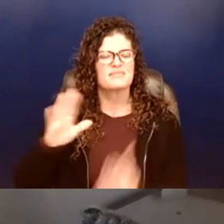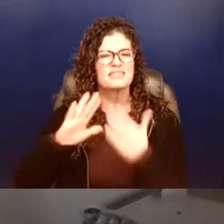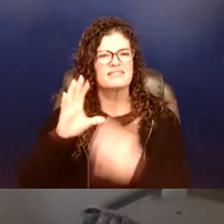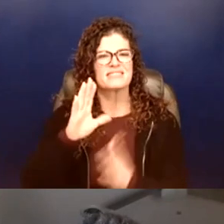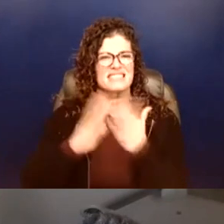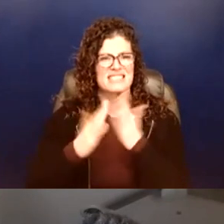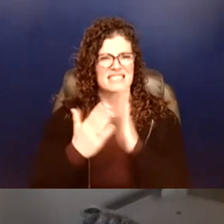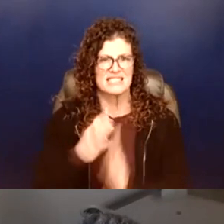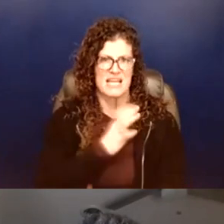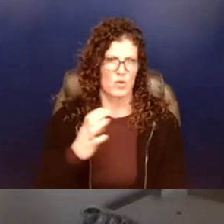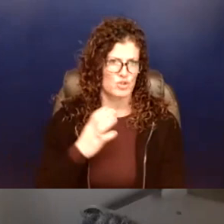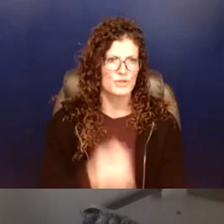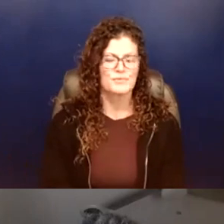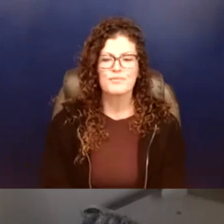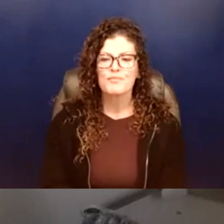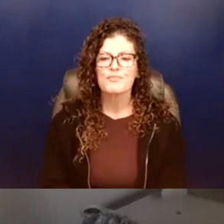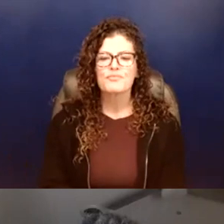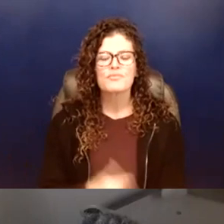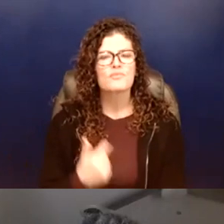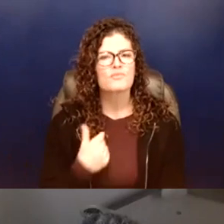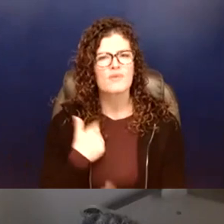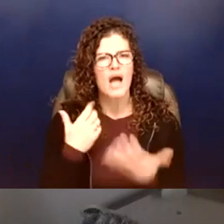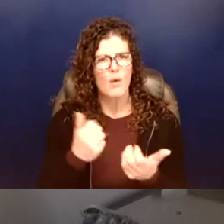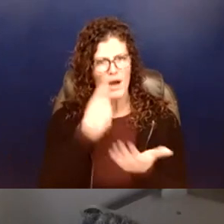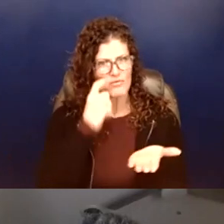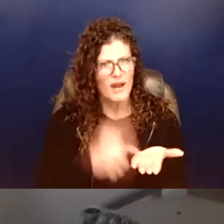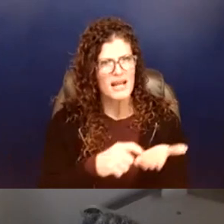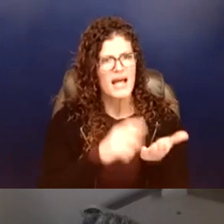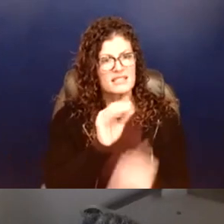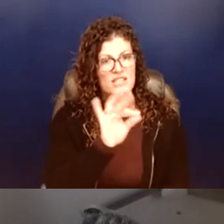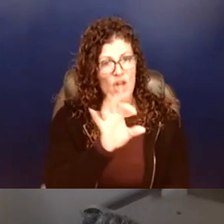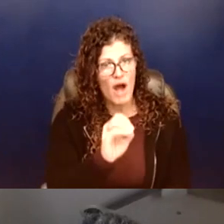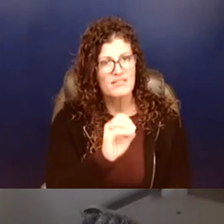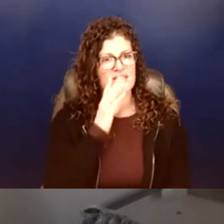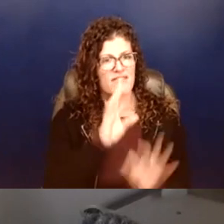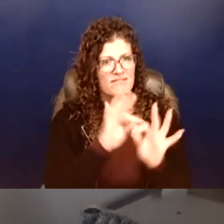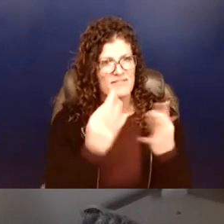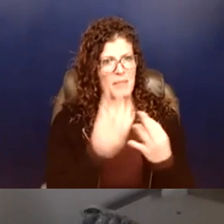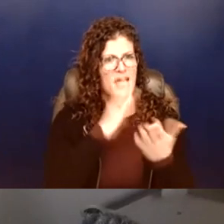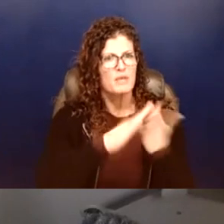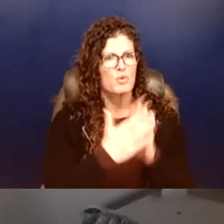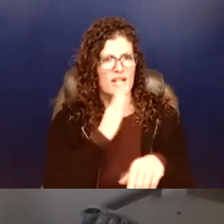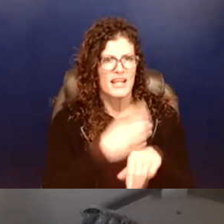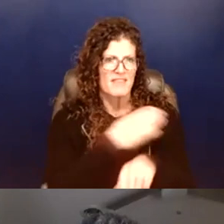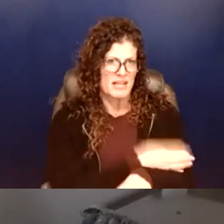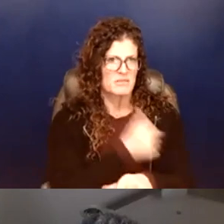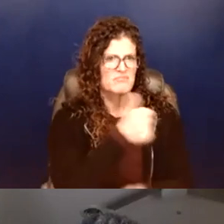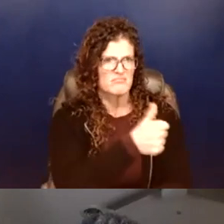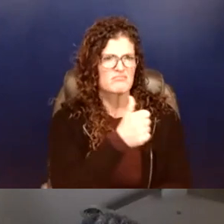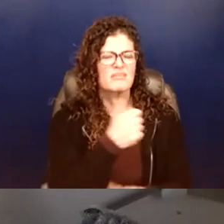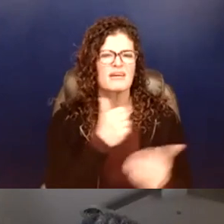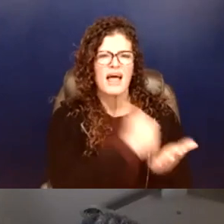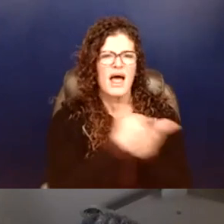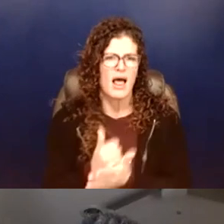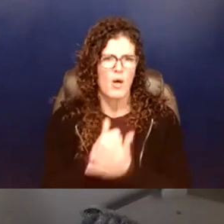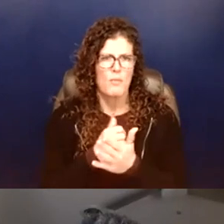take an opportunity to acknowledge the Boston Public School Office of Family and Community Advancement as our co-sponsor for